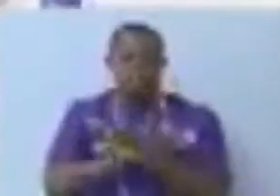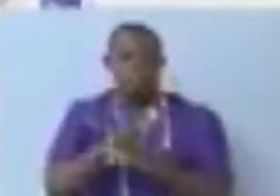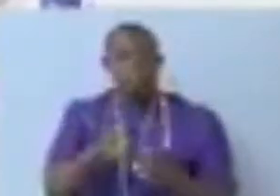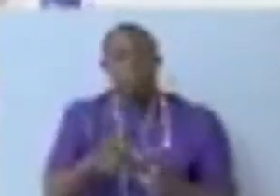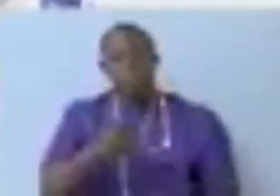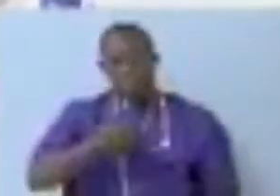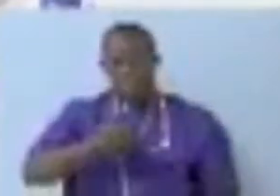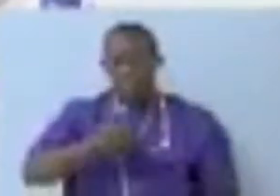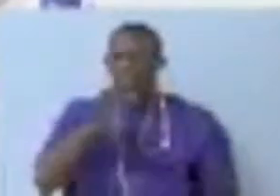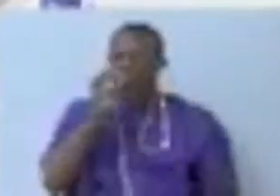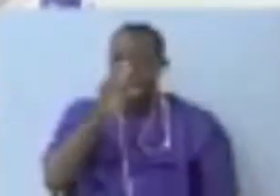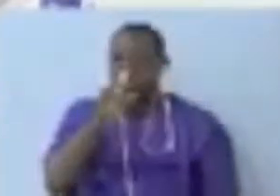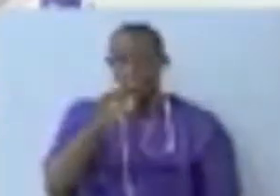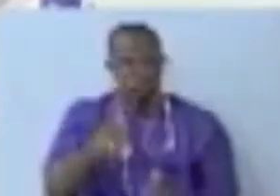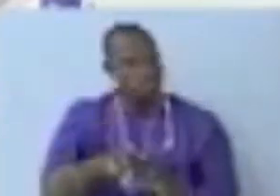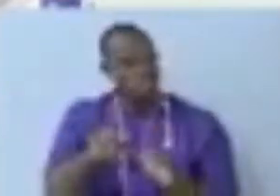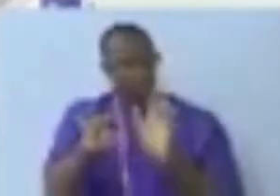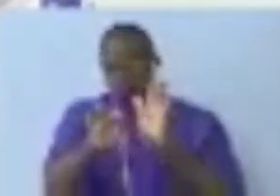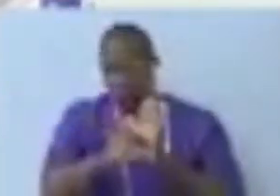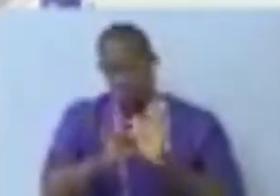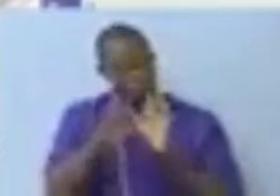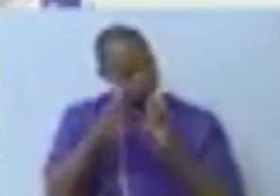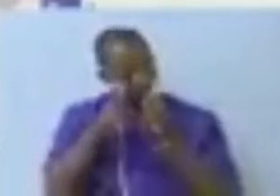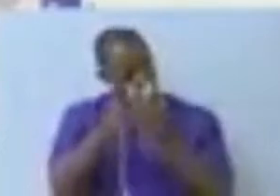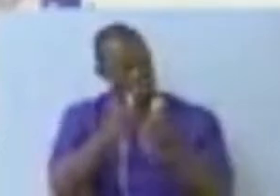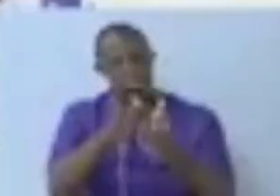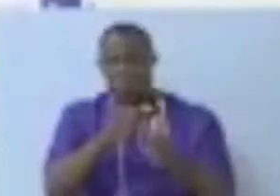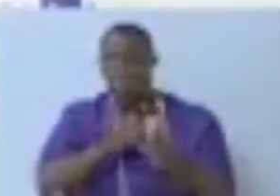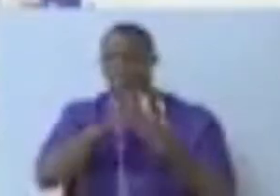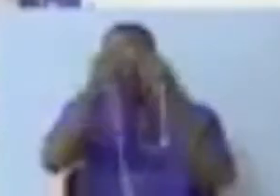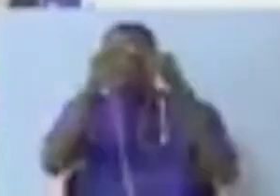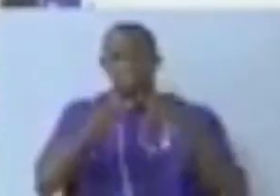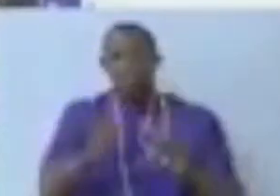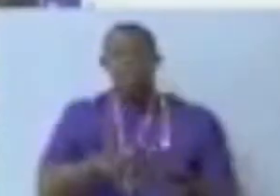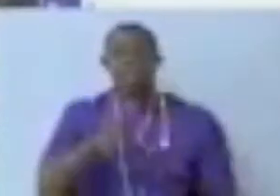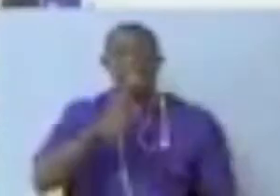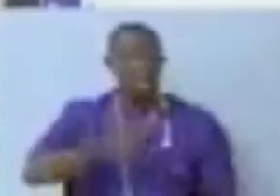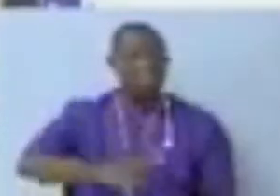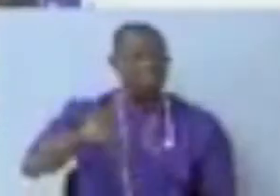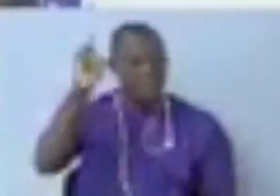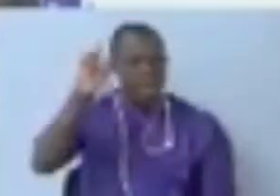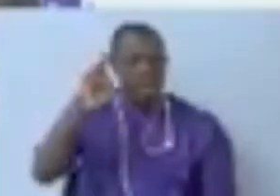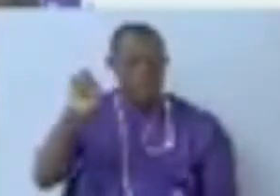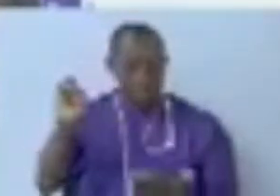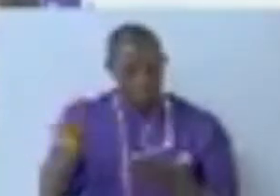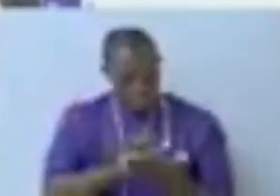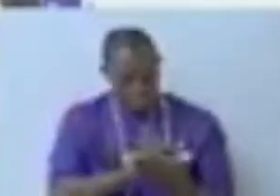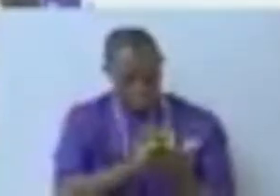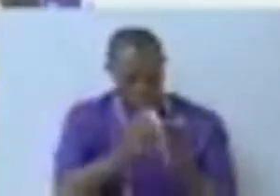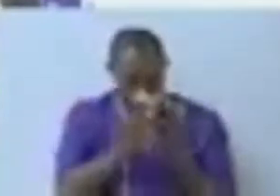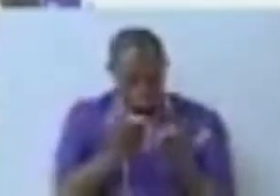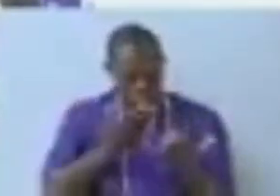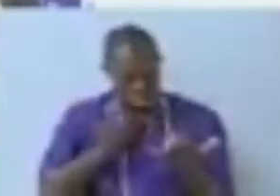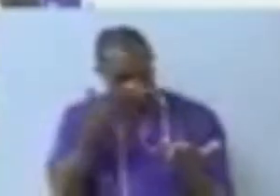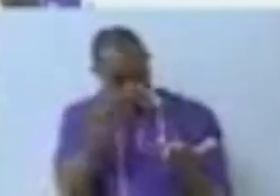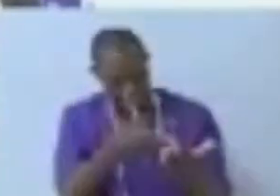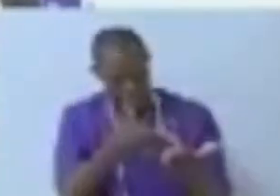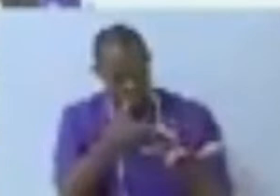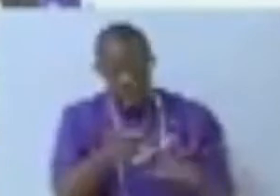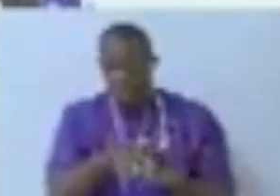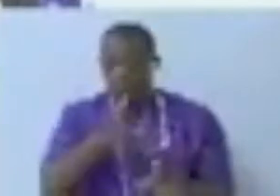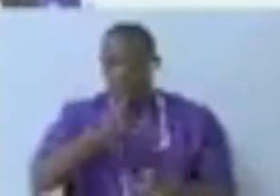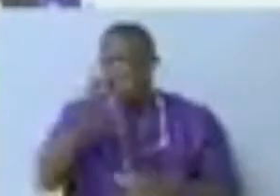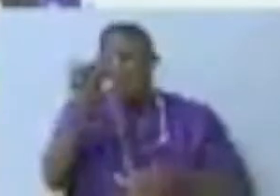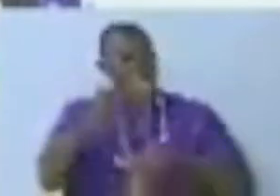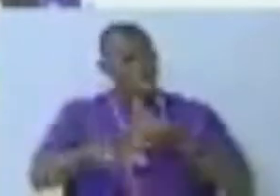I am saying, and I maintain my same position. Wallahi, billahi, tallahi, the Quran is here. I would never ever present